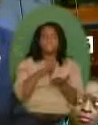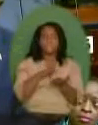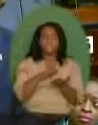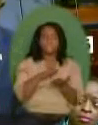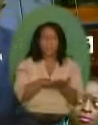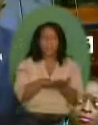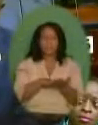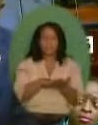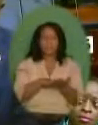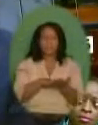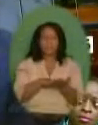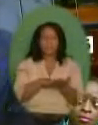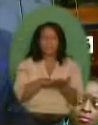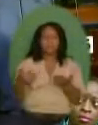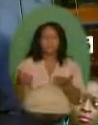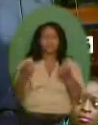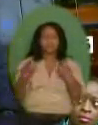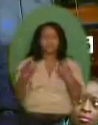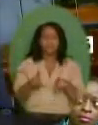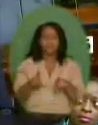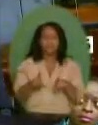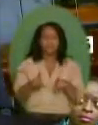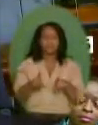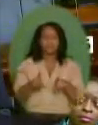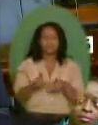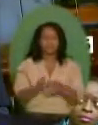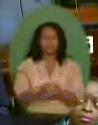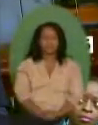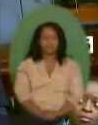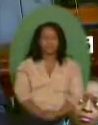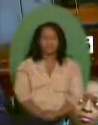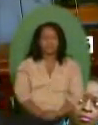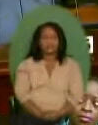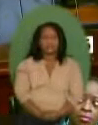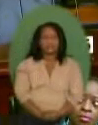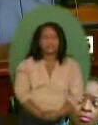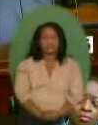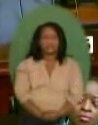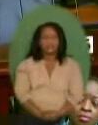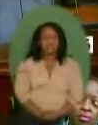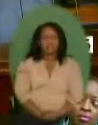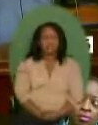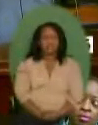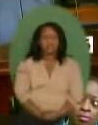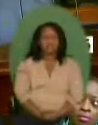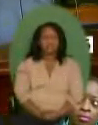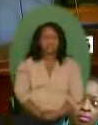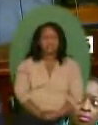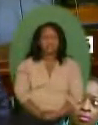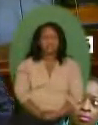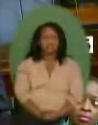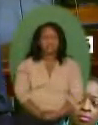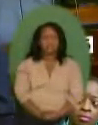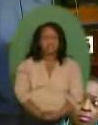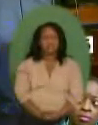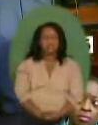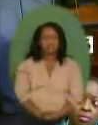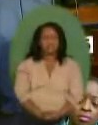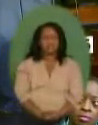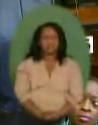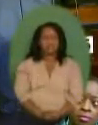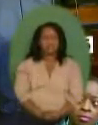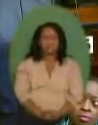to be lacking, I make no apologies for demanding it. But, Mr. Speaker, where does that leave us as a